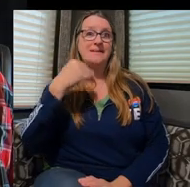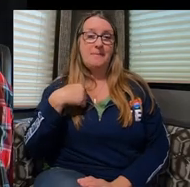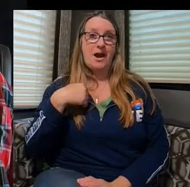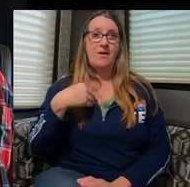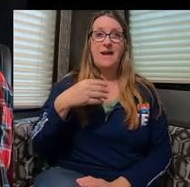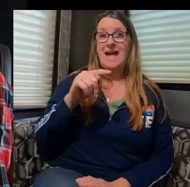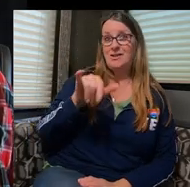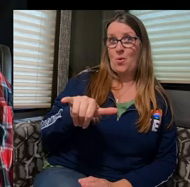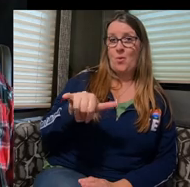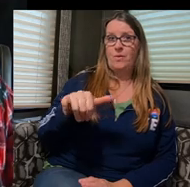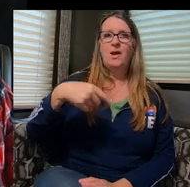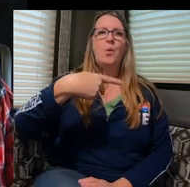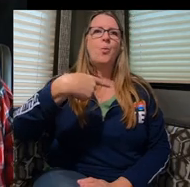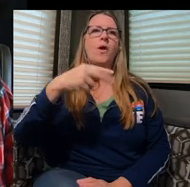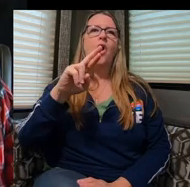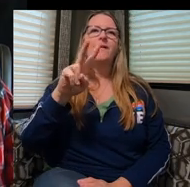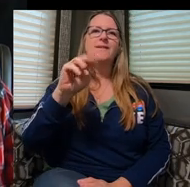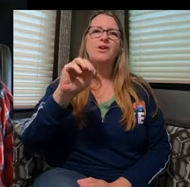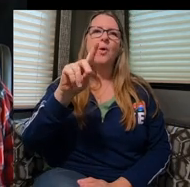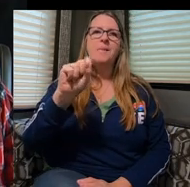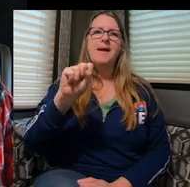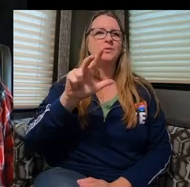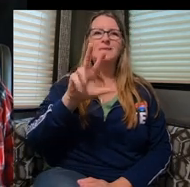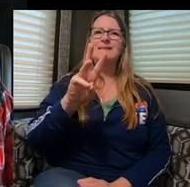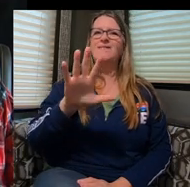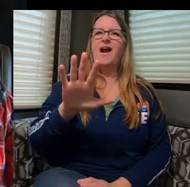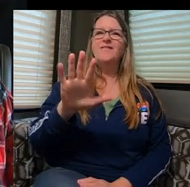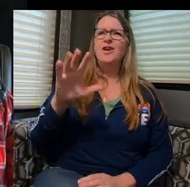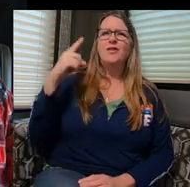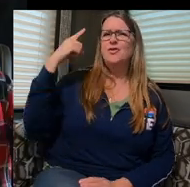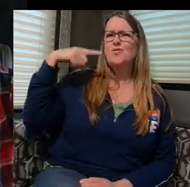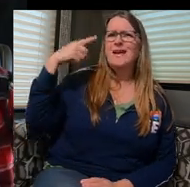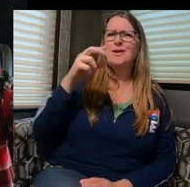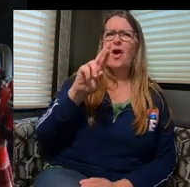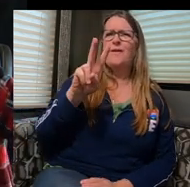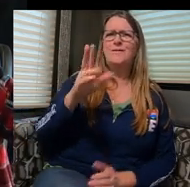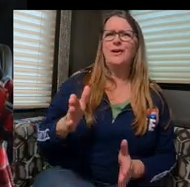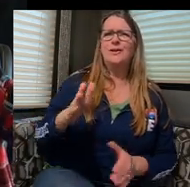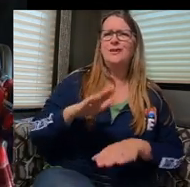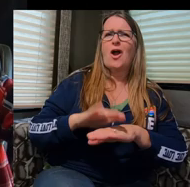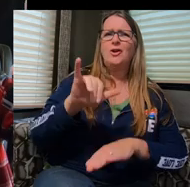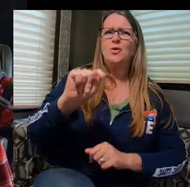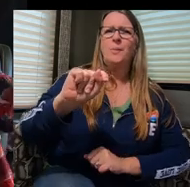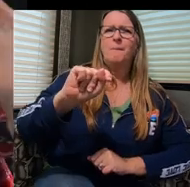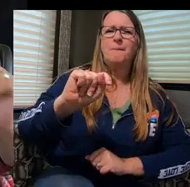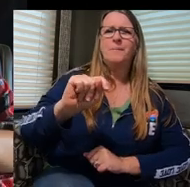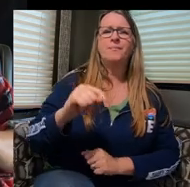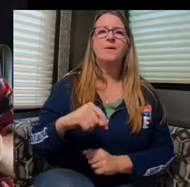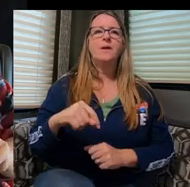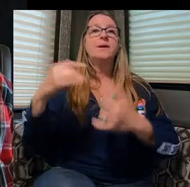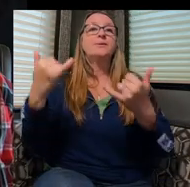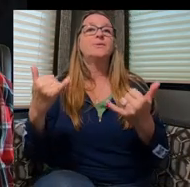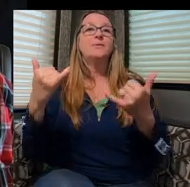Hey, this is Mary. And Tony. And we are the RV Nomads 365. The craziest RVers on